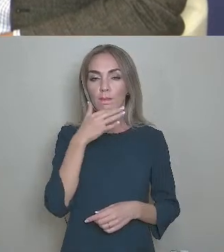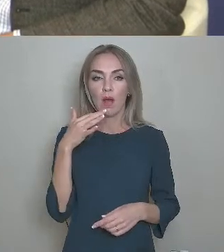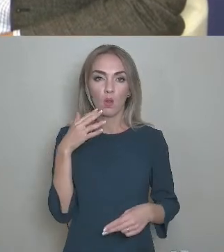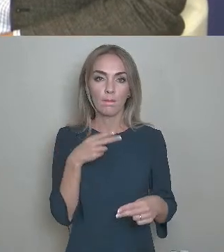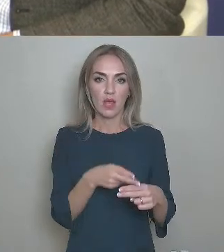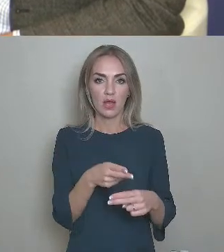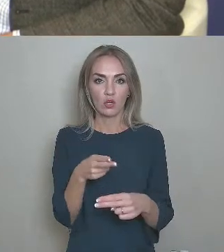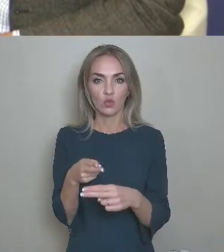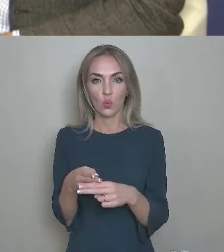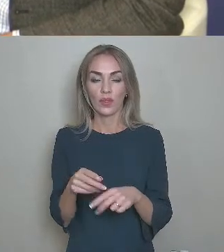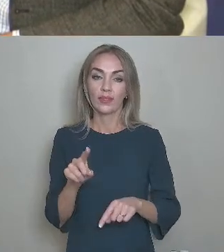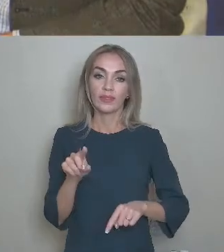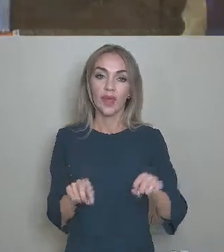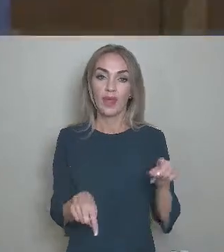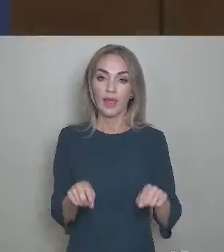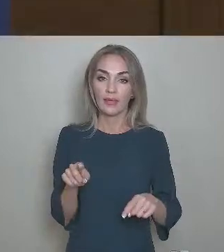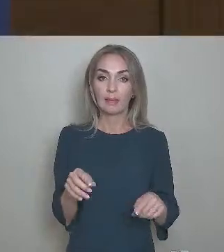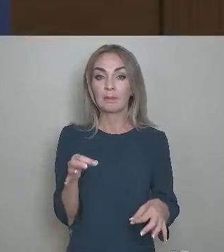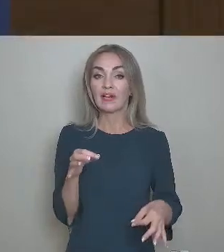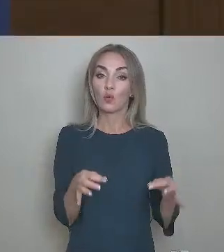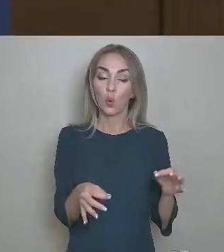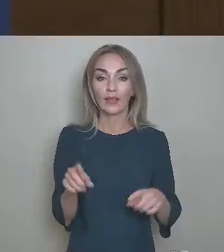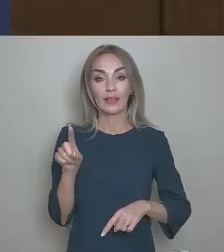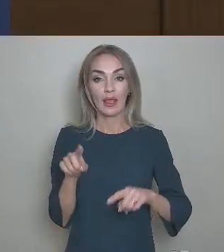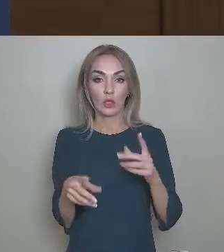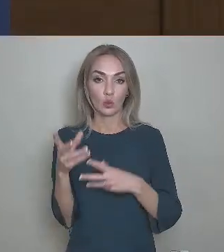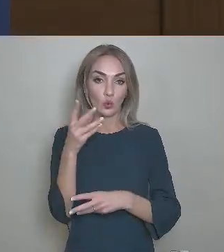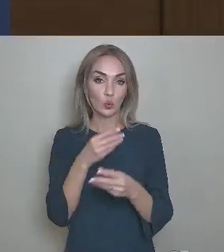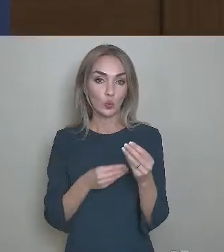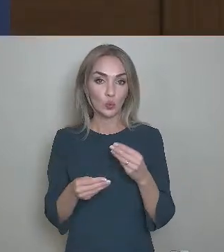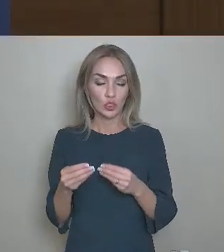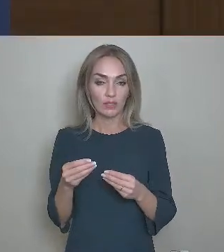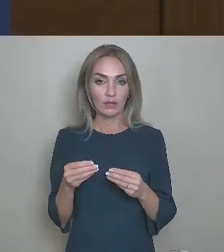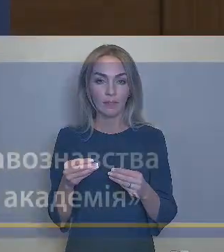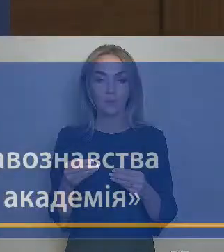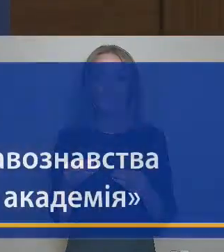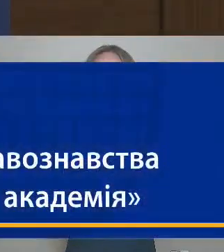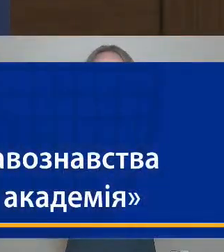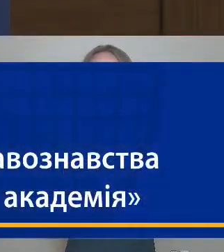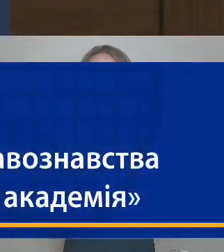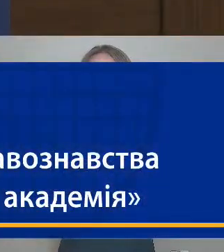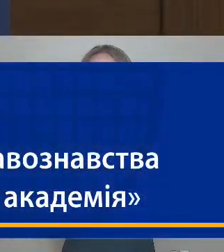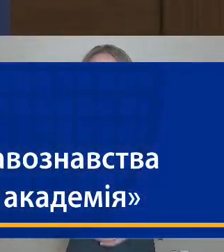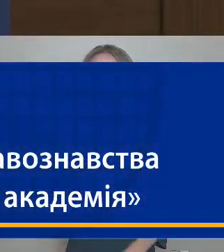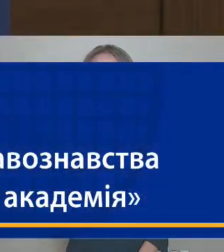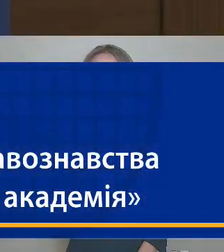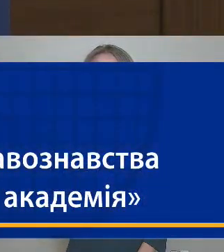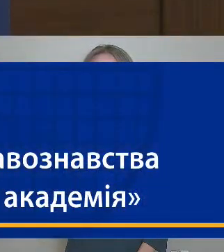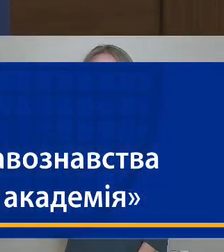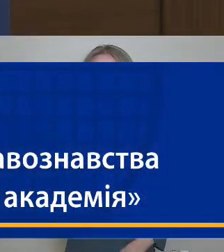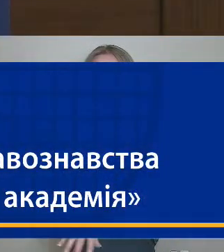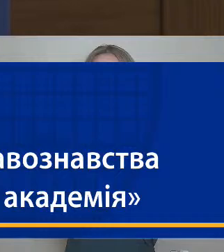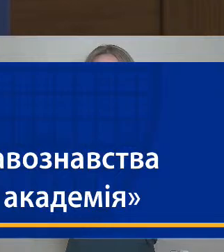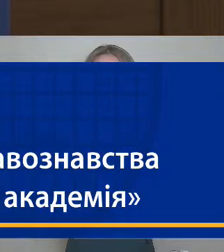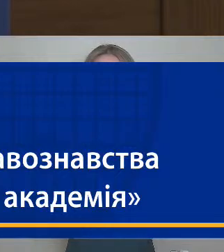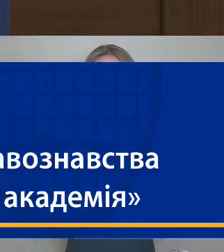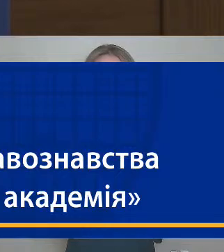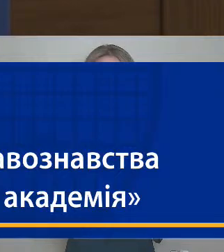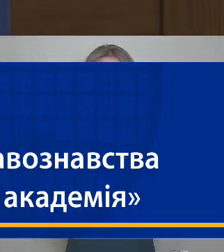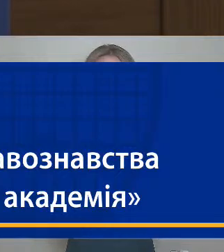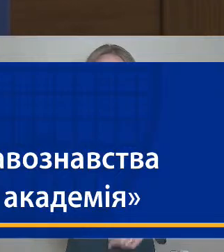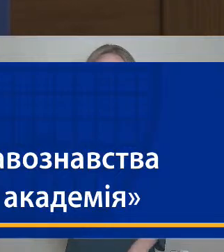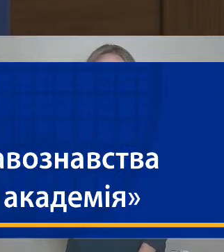lot of impediments have been created. Some of them are natural and some of them artificial. And when we are talking about the kinds of elections, types